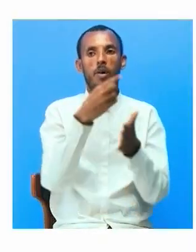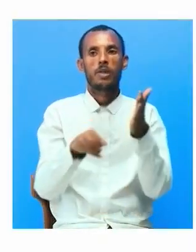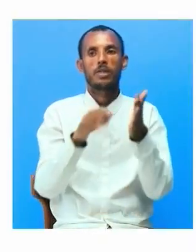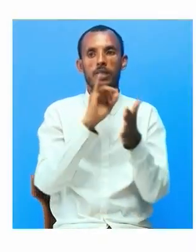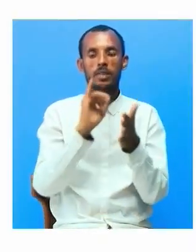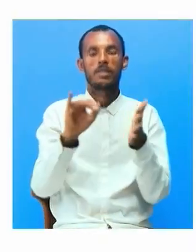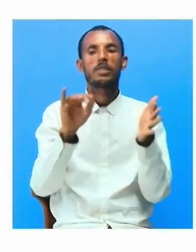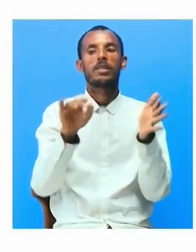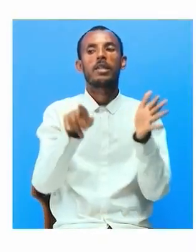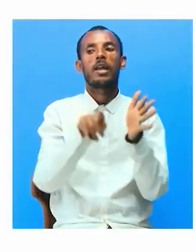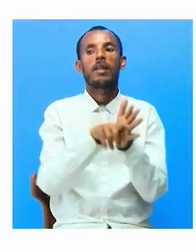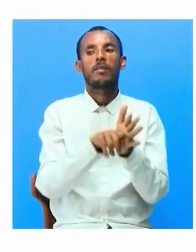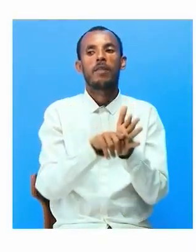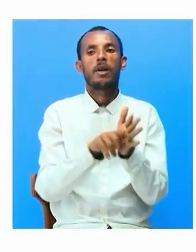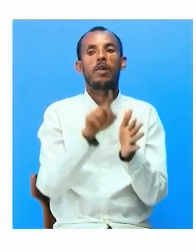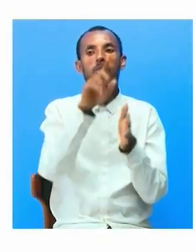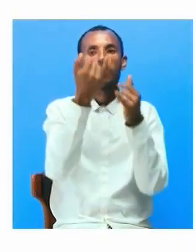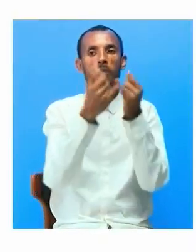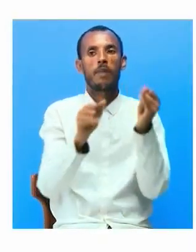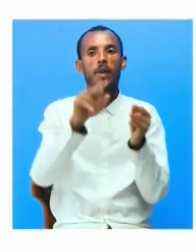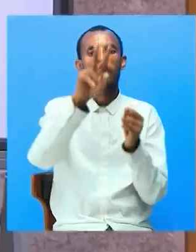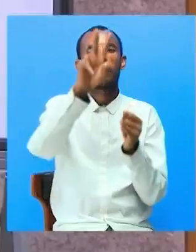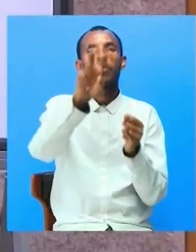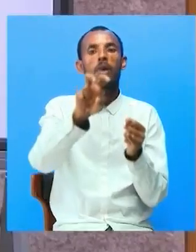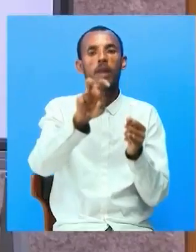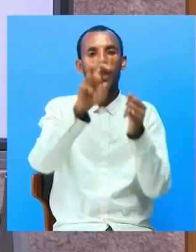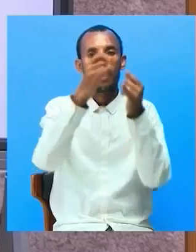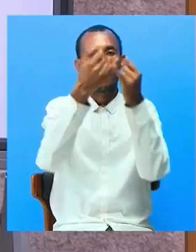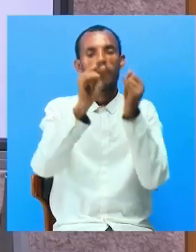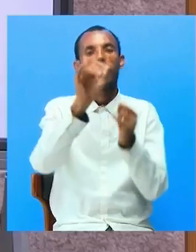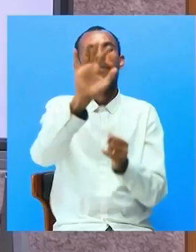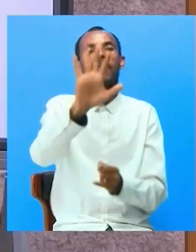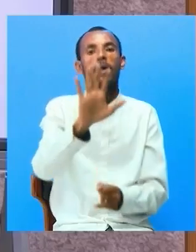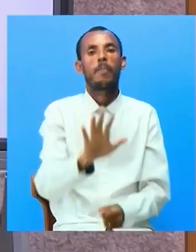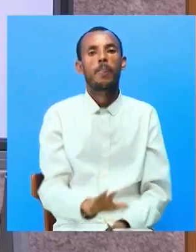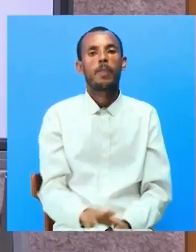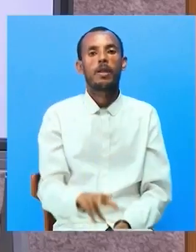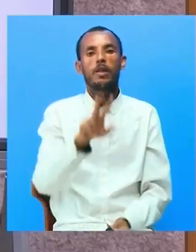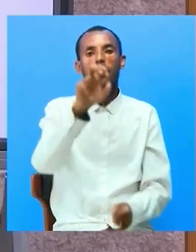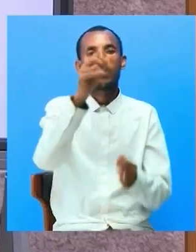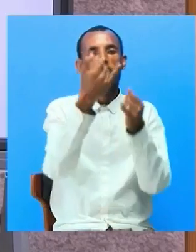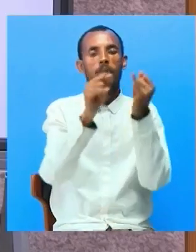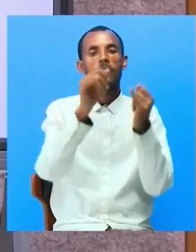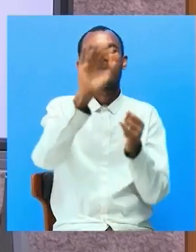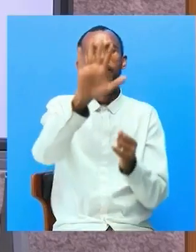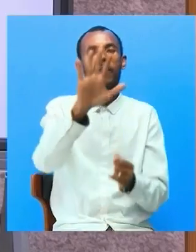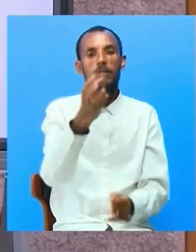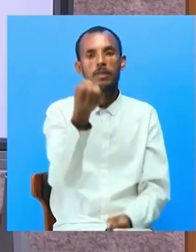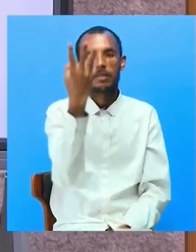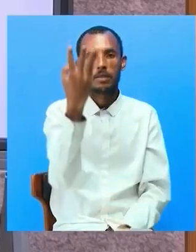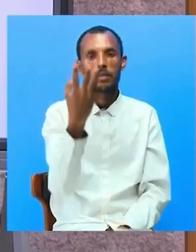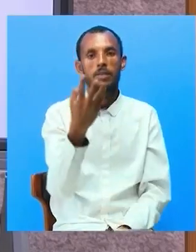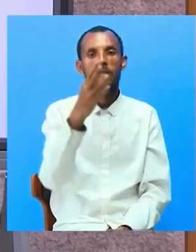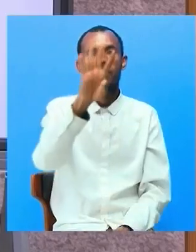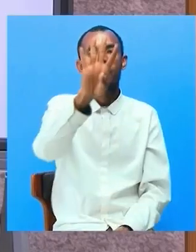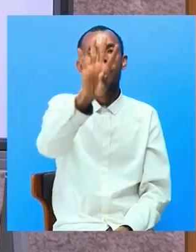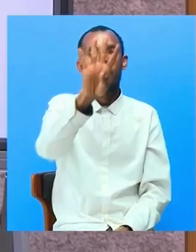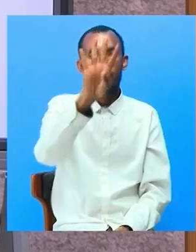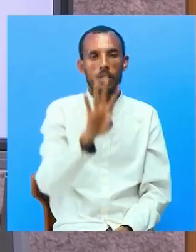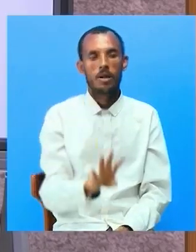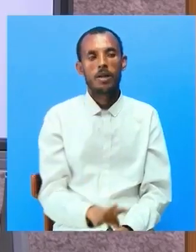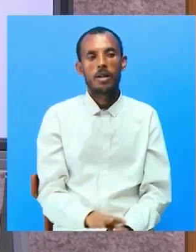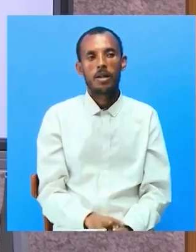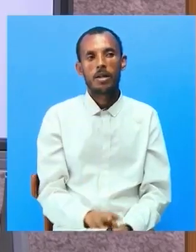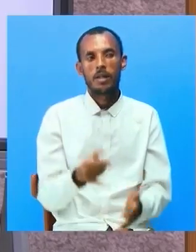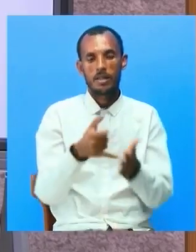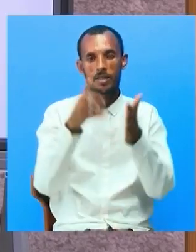is negative. And then you divide 20 by 5. 20 divided by 5 gives us what? Nice.